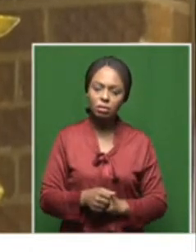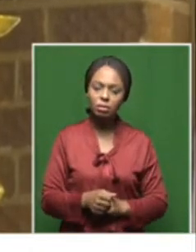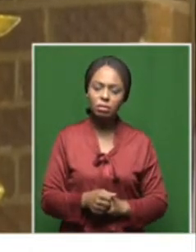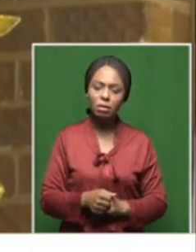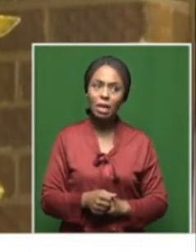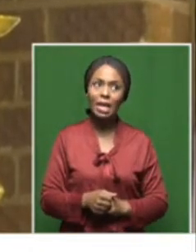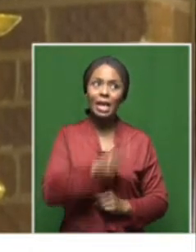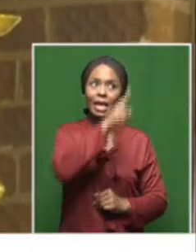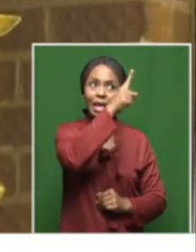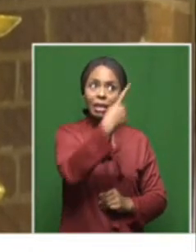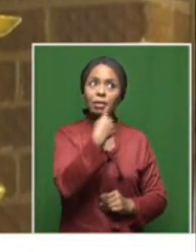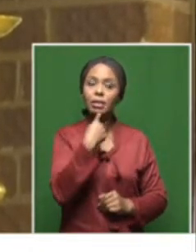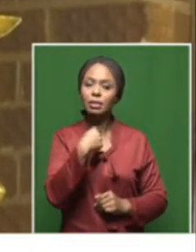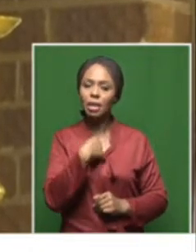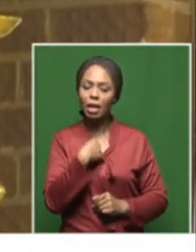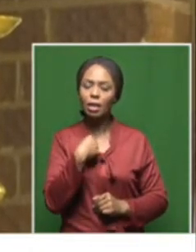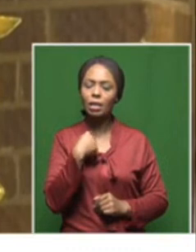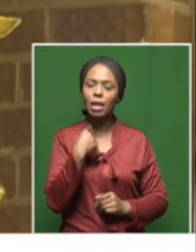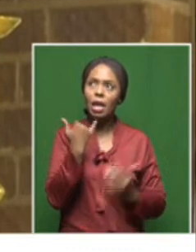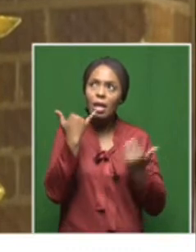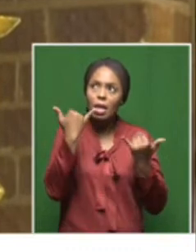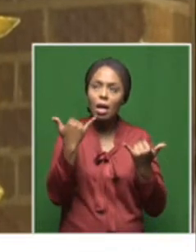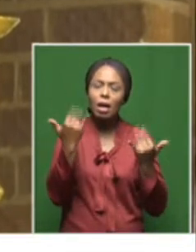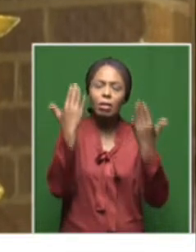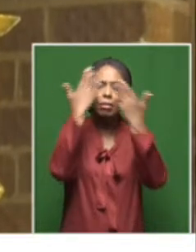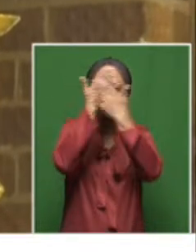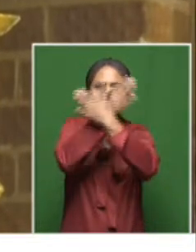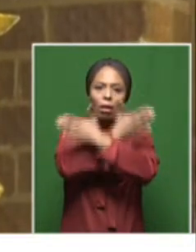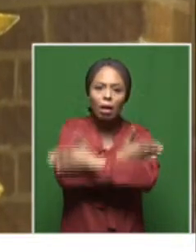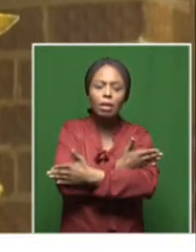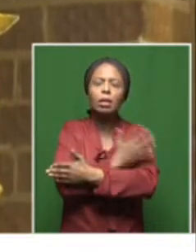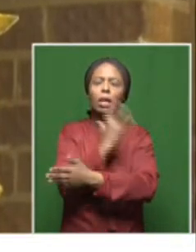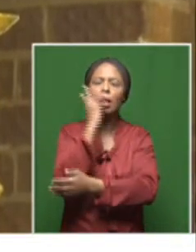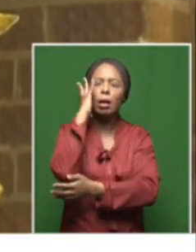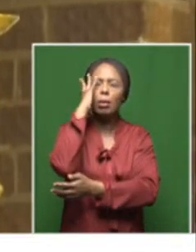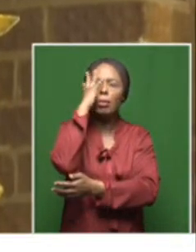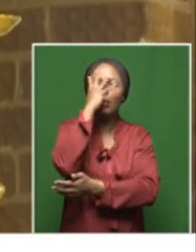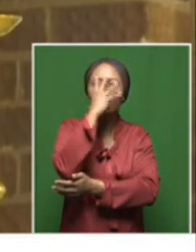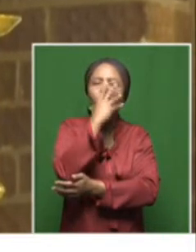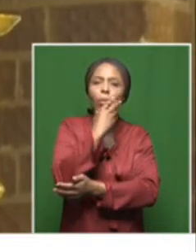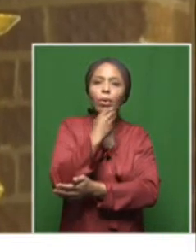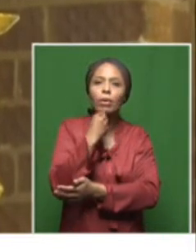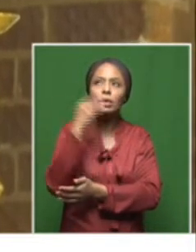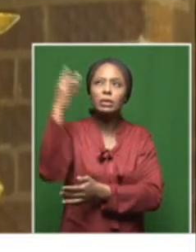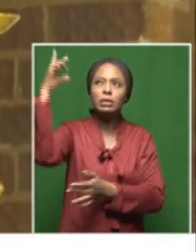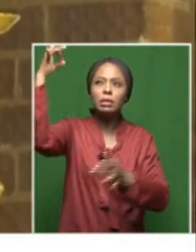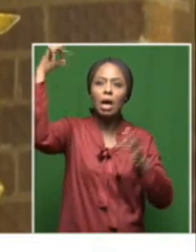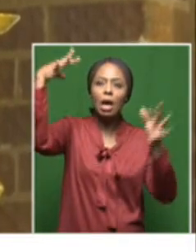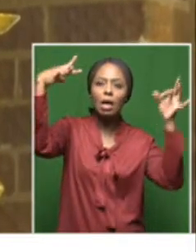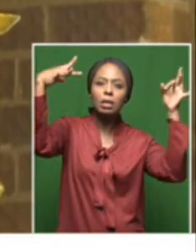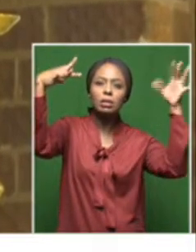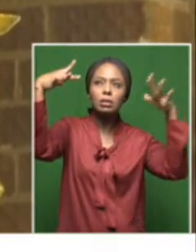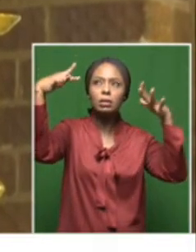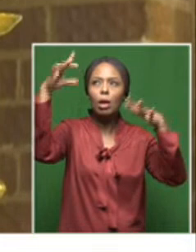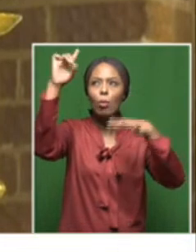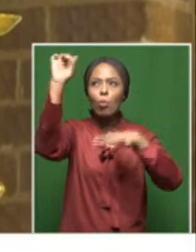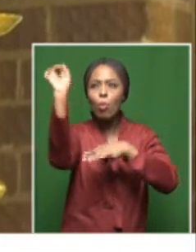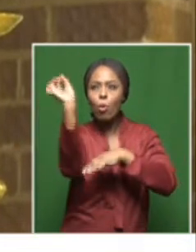And she said, "A beautiful night. The stars and the moon are in full glory."